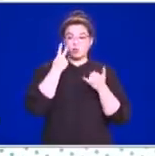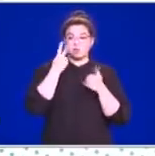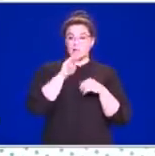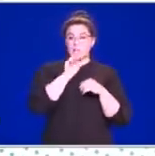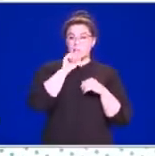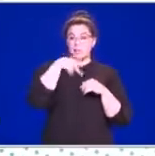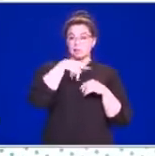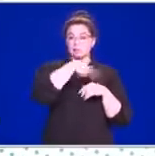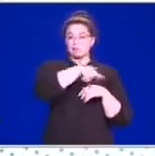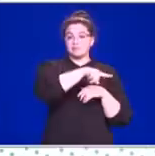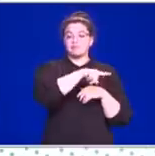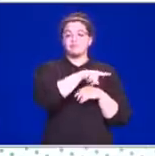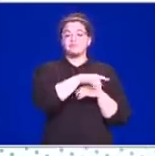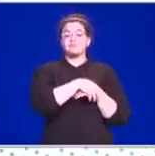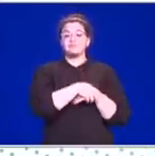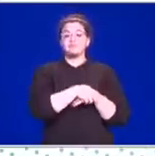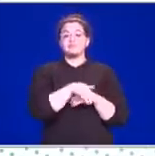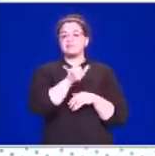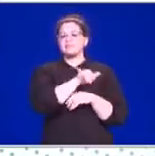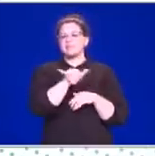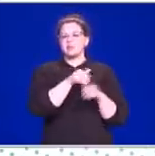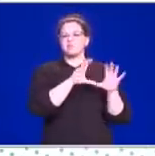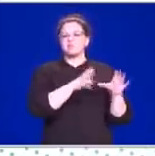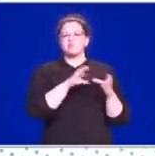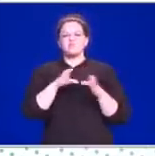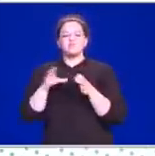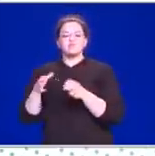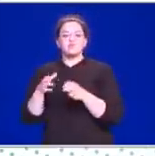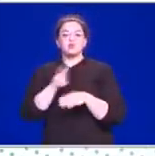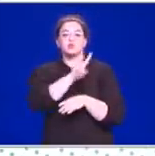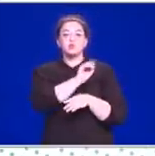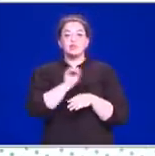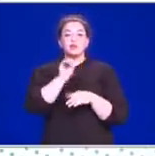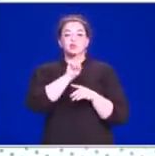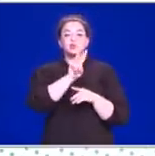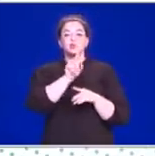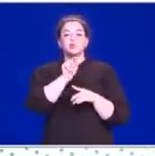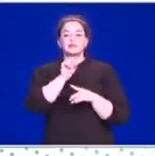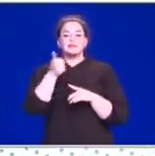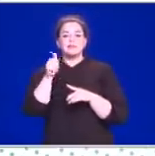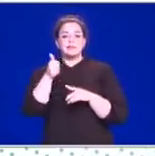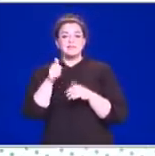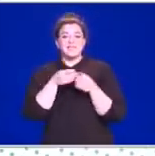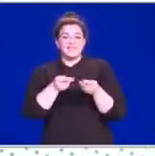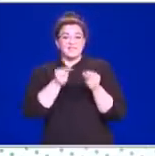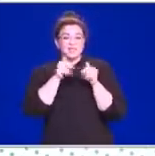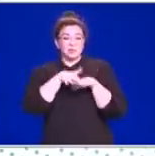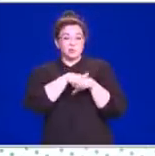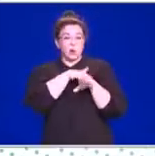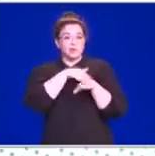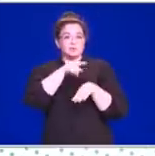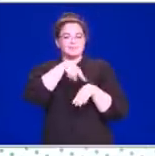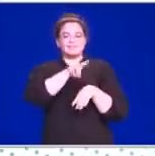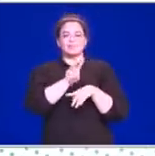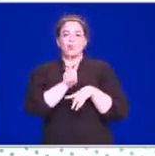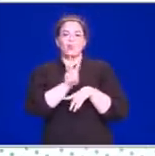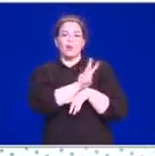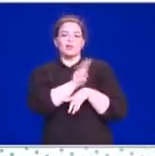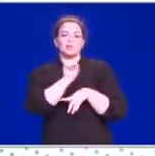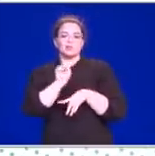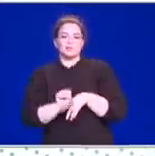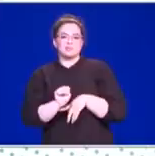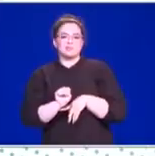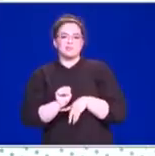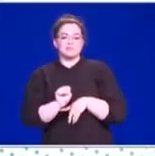2010 with the same categories. From 2000 to 2010, the fastest growing states were located in either the West or the